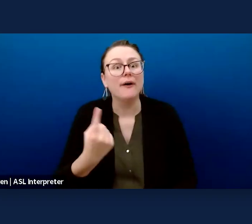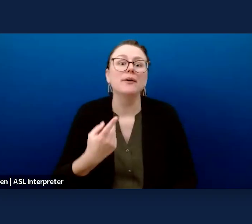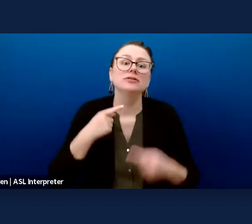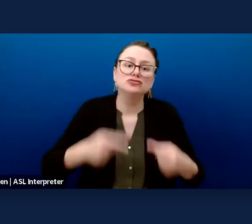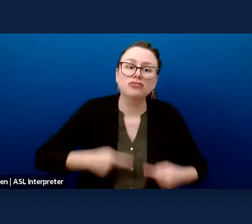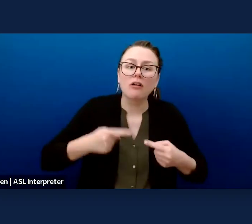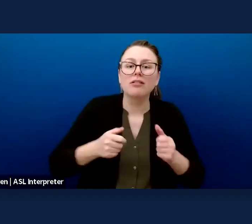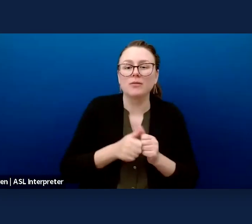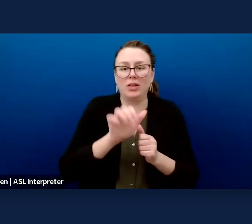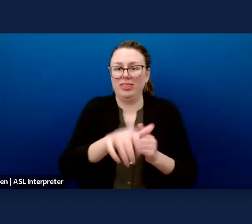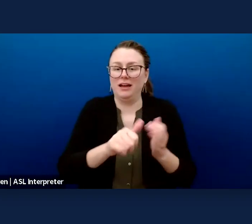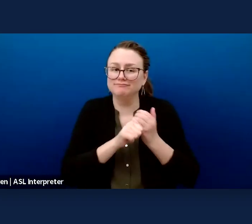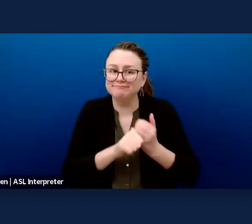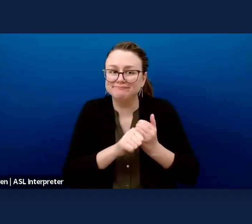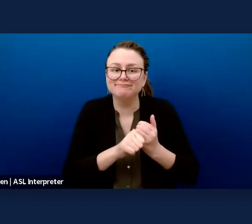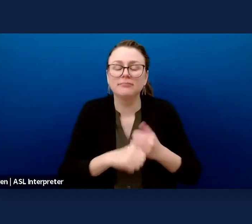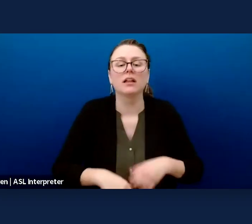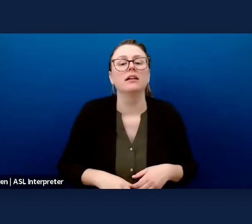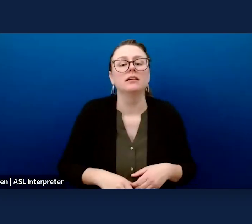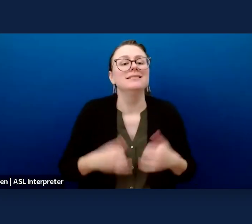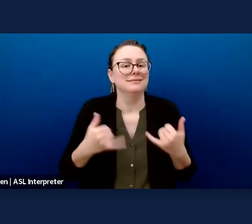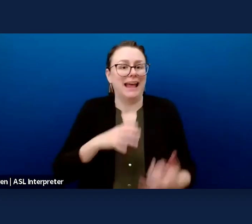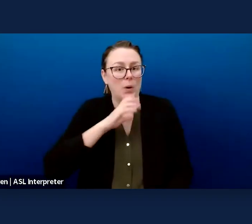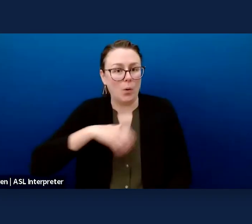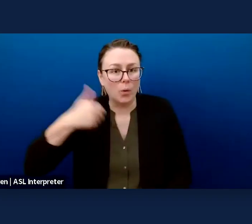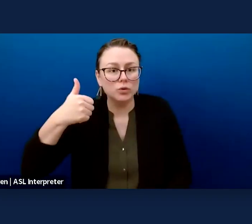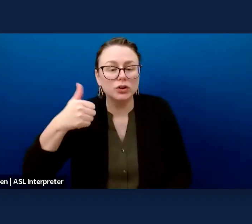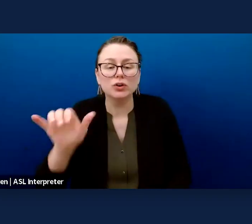that. And as I've gotten older,